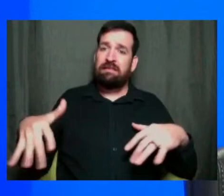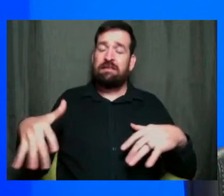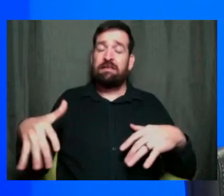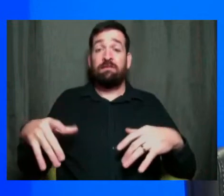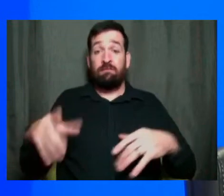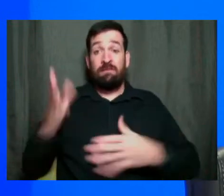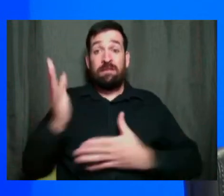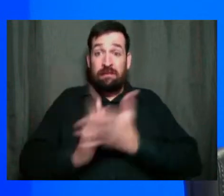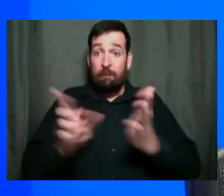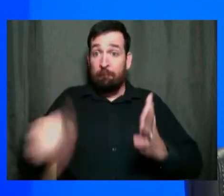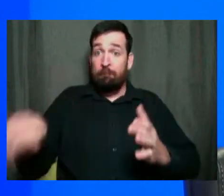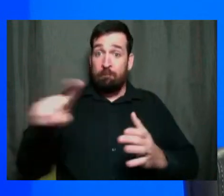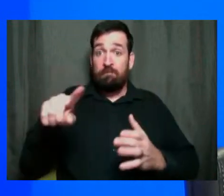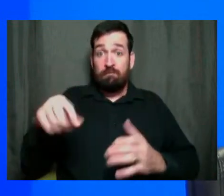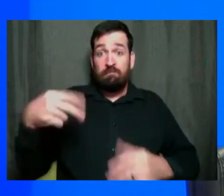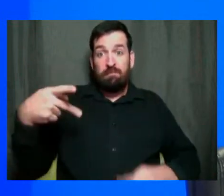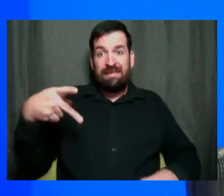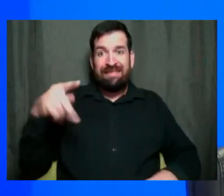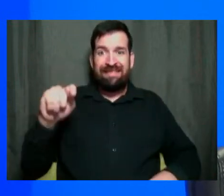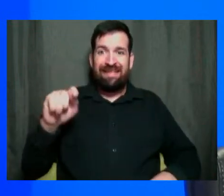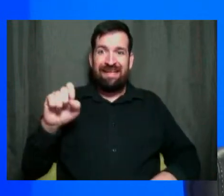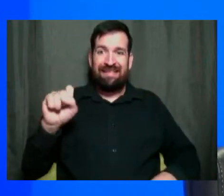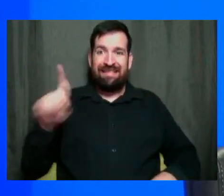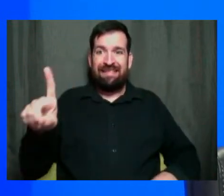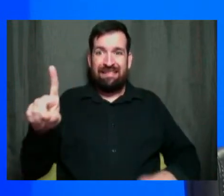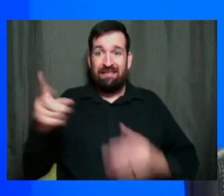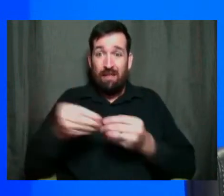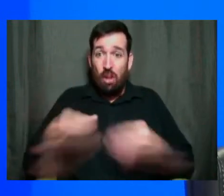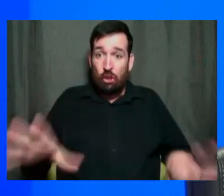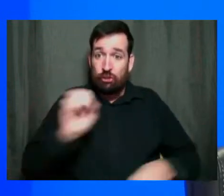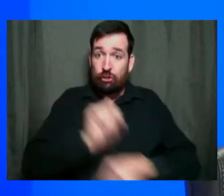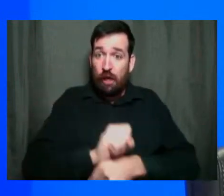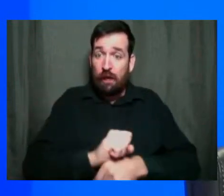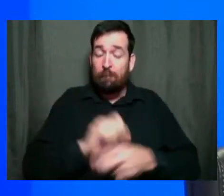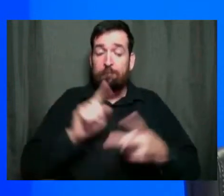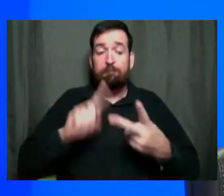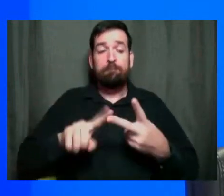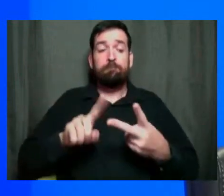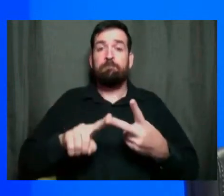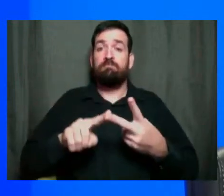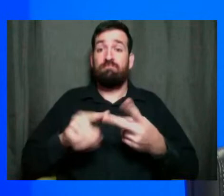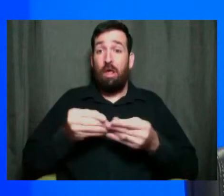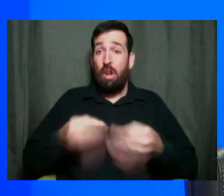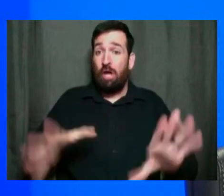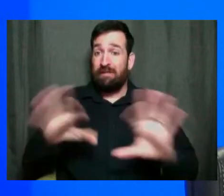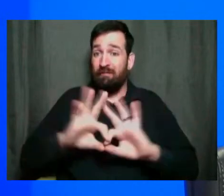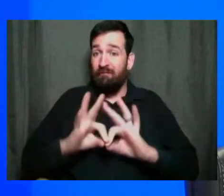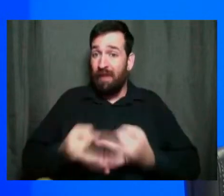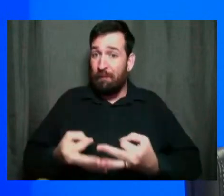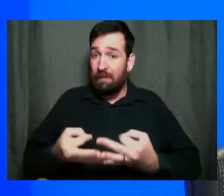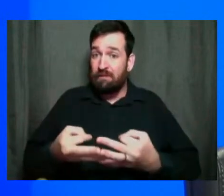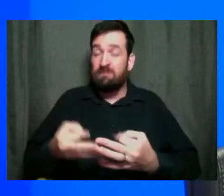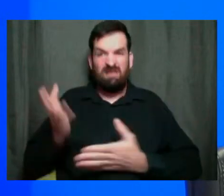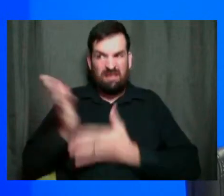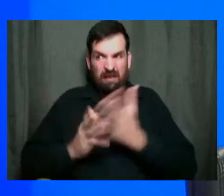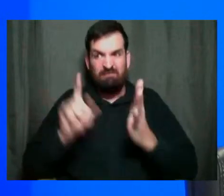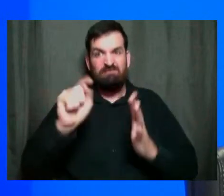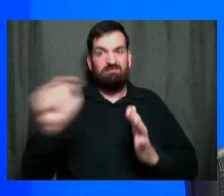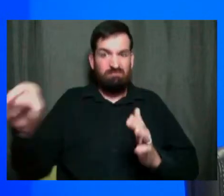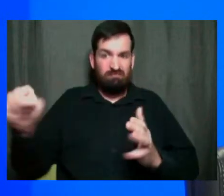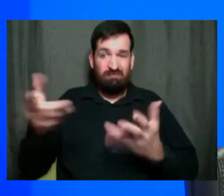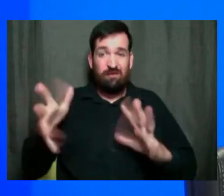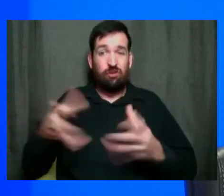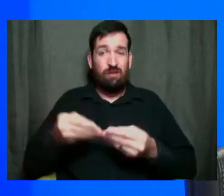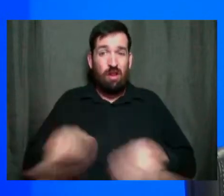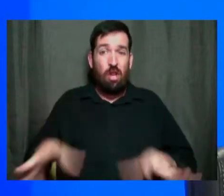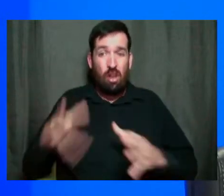criteria for PTSD. You've lost a job, right? You've lost a family member. Several of my patients lost family members. So then it's